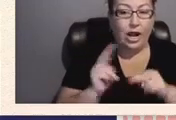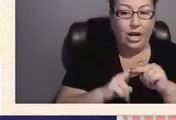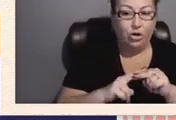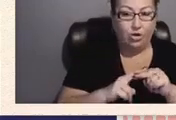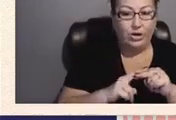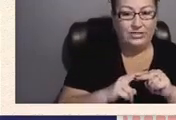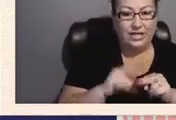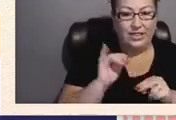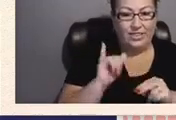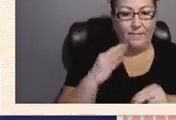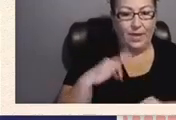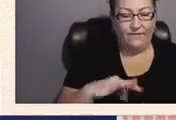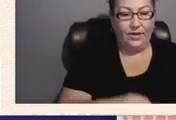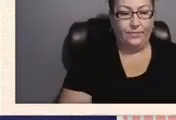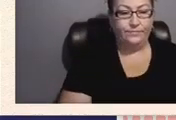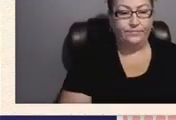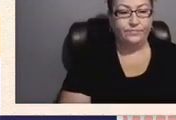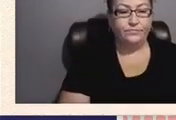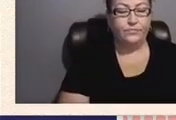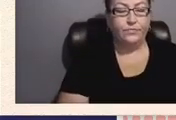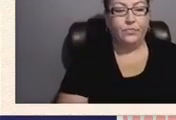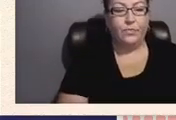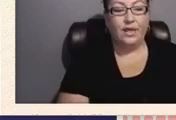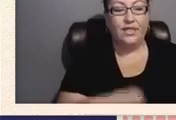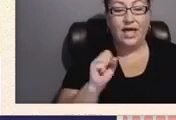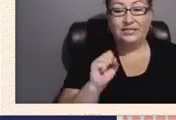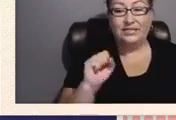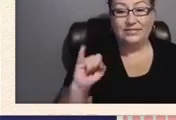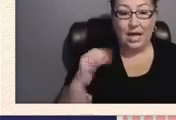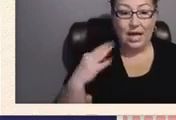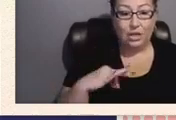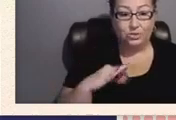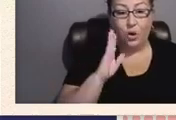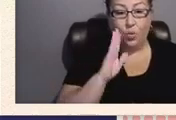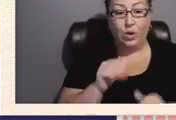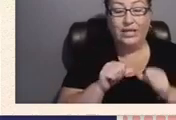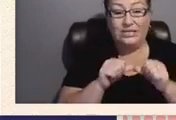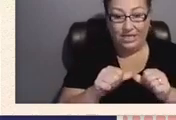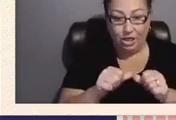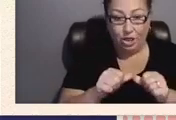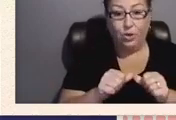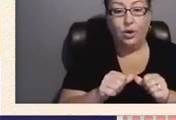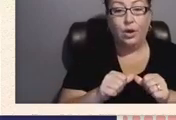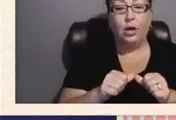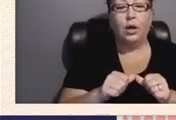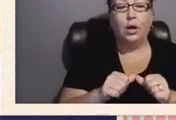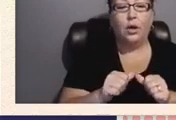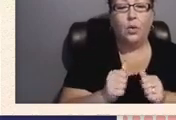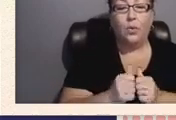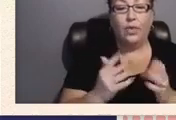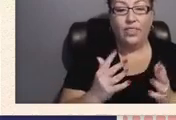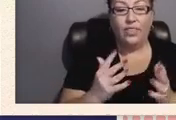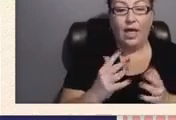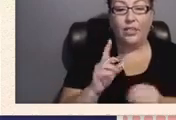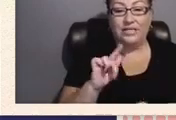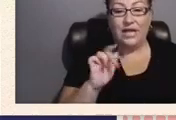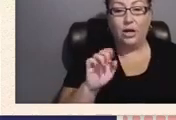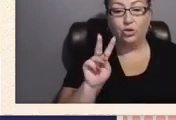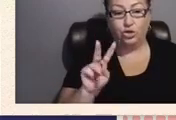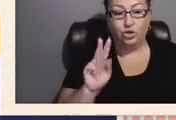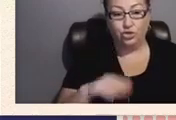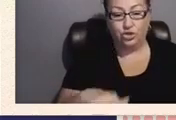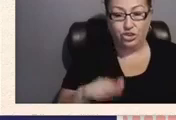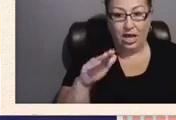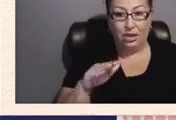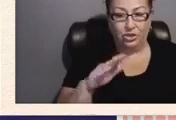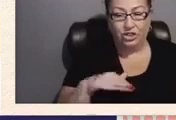benefit. The SSI eligibility would continue in the absence of the Title II child disability benefit,